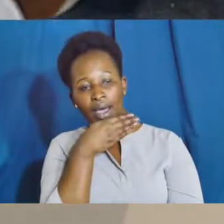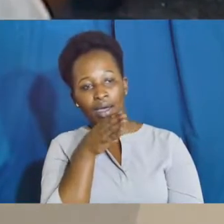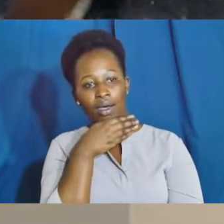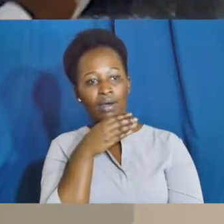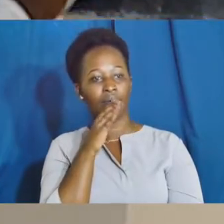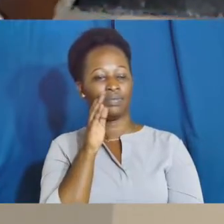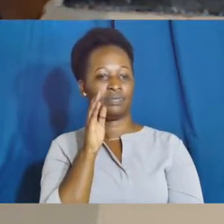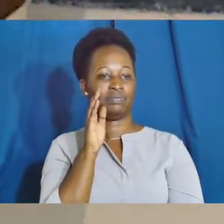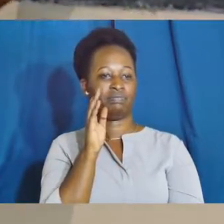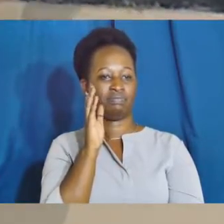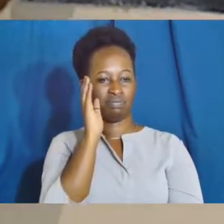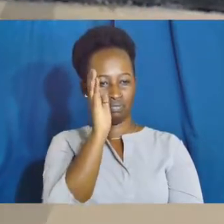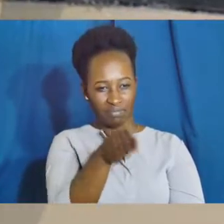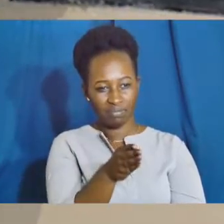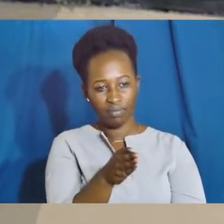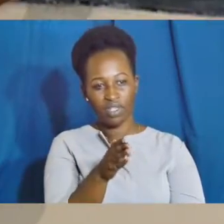snake,